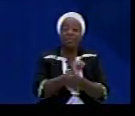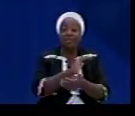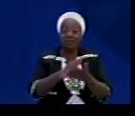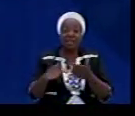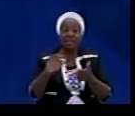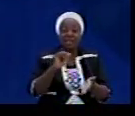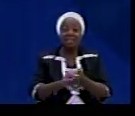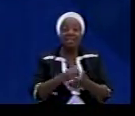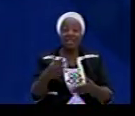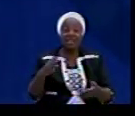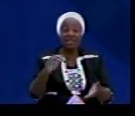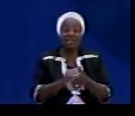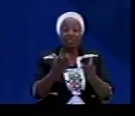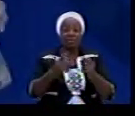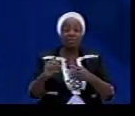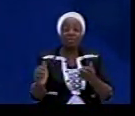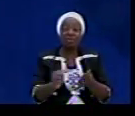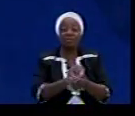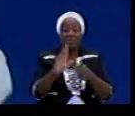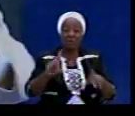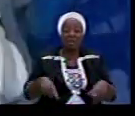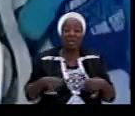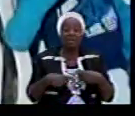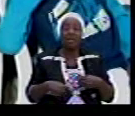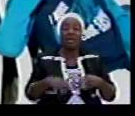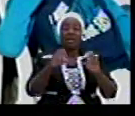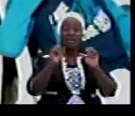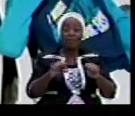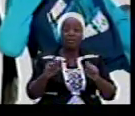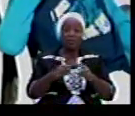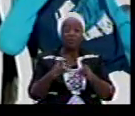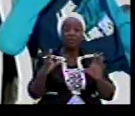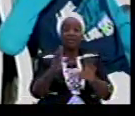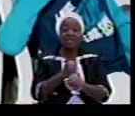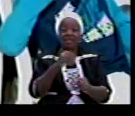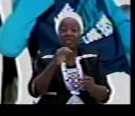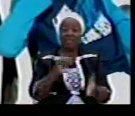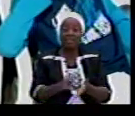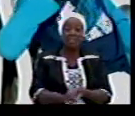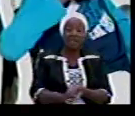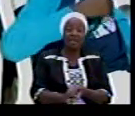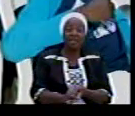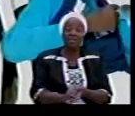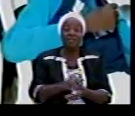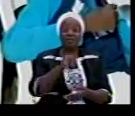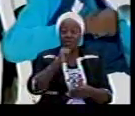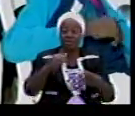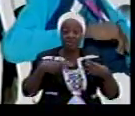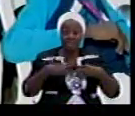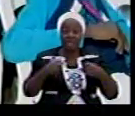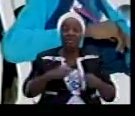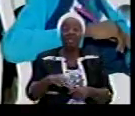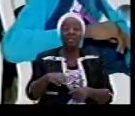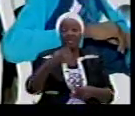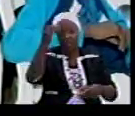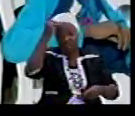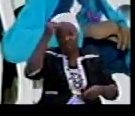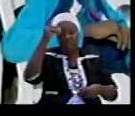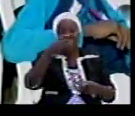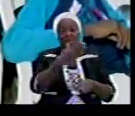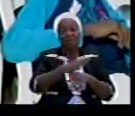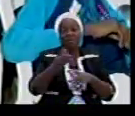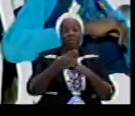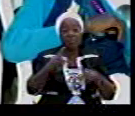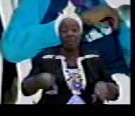wants to terminate your life, able to take that incurable disease away from your life. They